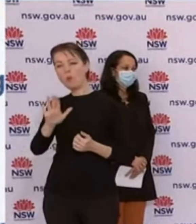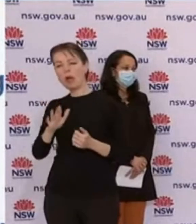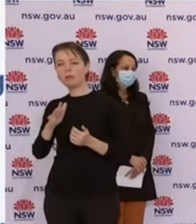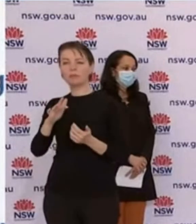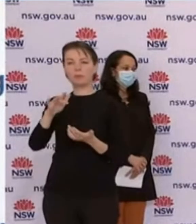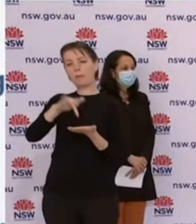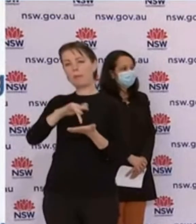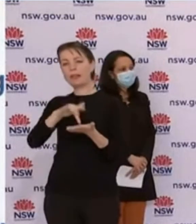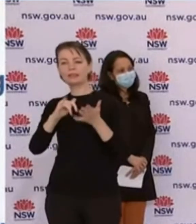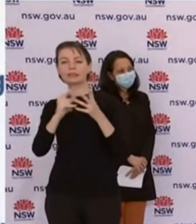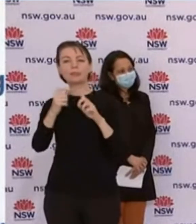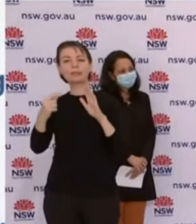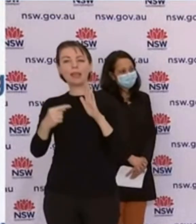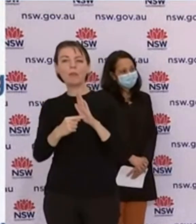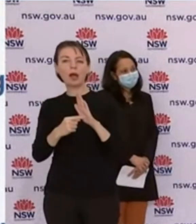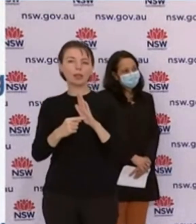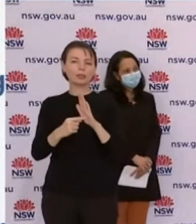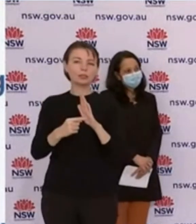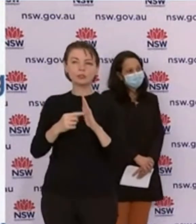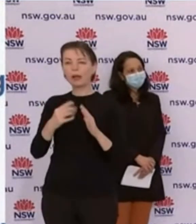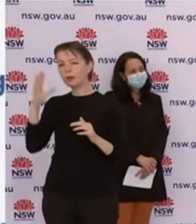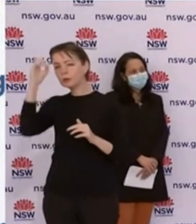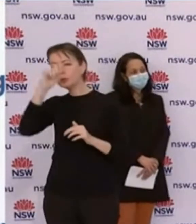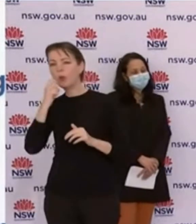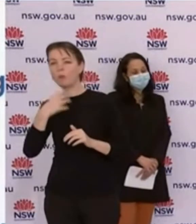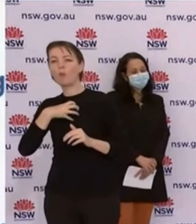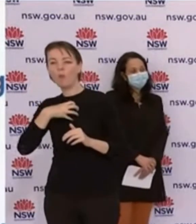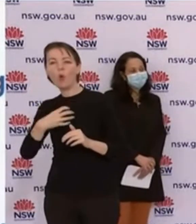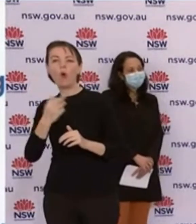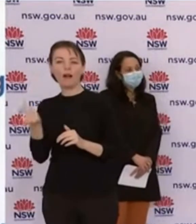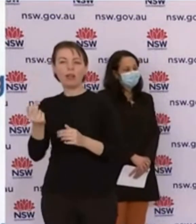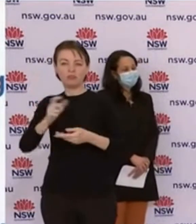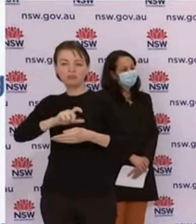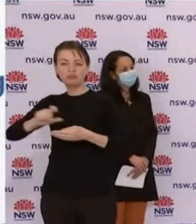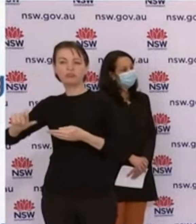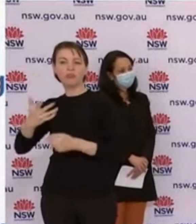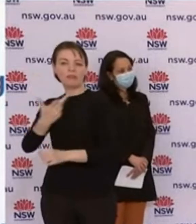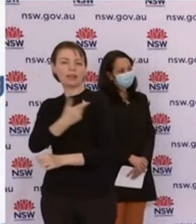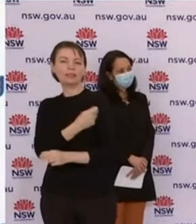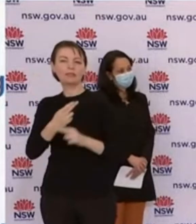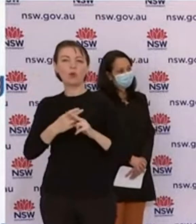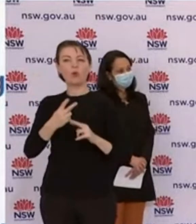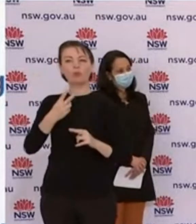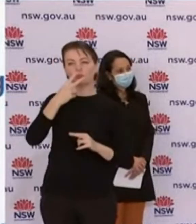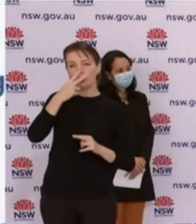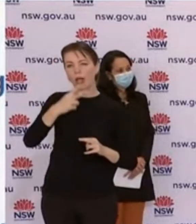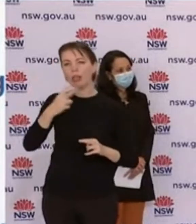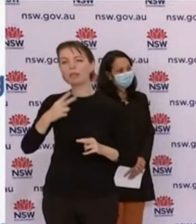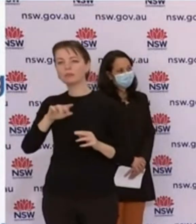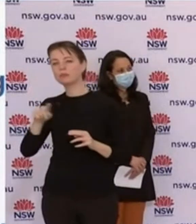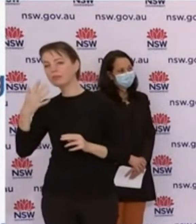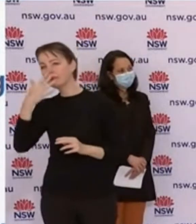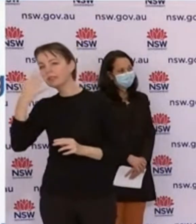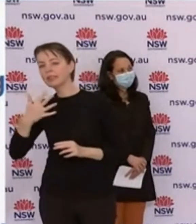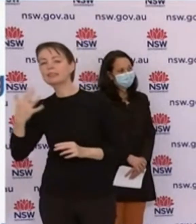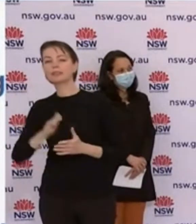mid-September being when we're likely to see more vaccines available to 12 to 15-year-olds. So that's clearly a time in which we'll put some of those plans in action. But we